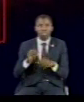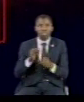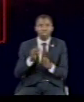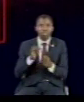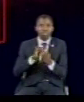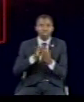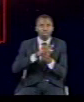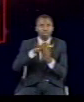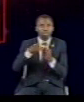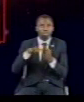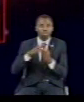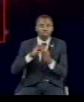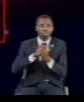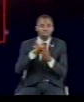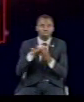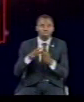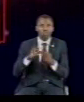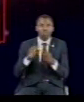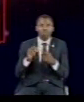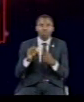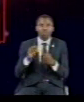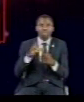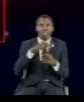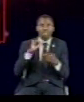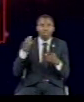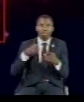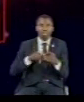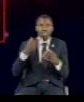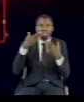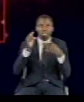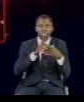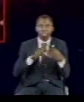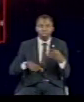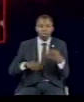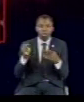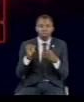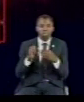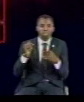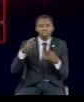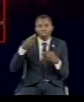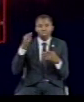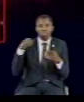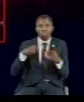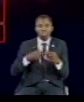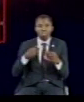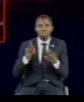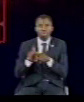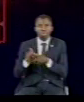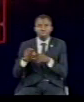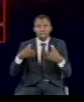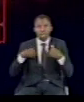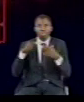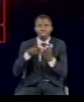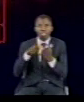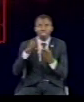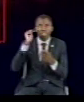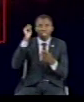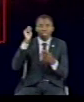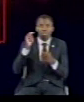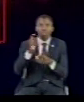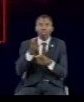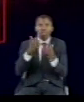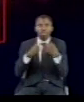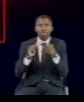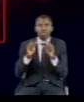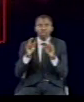gone forever. Before we hand over to the story of Asia, we have these testimonies coming from Ejigbo and